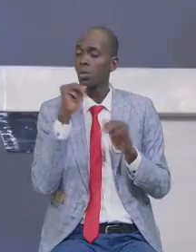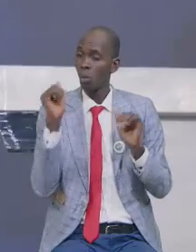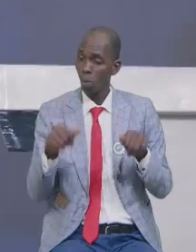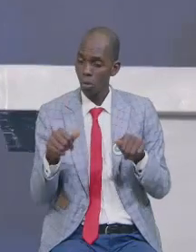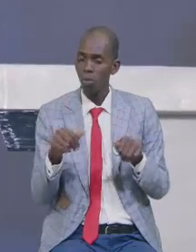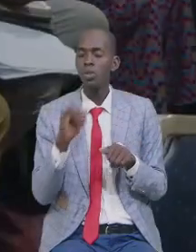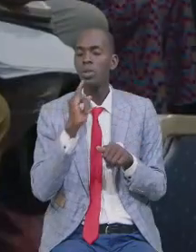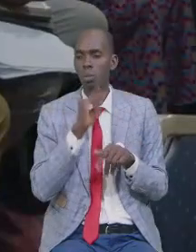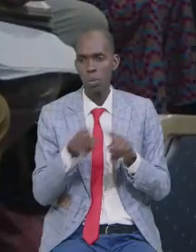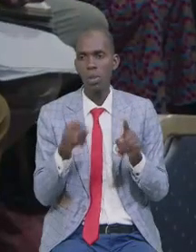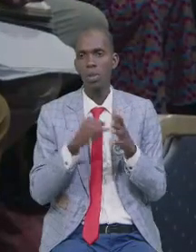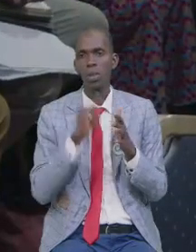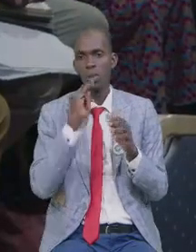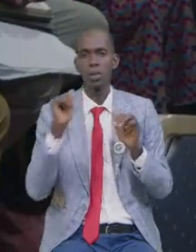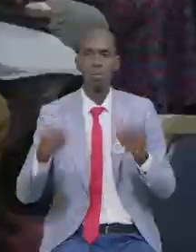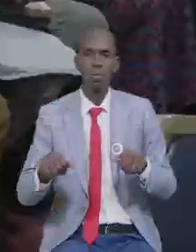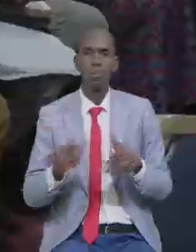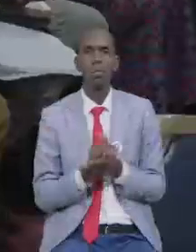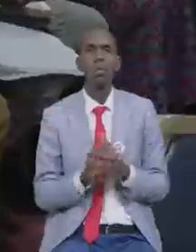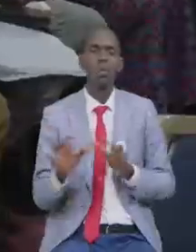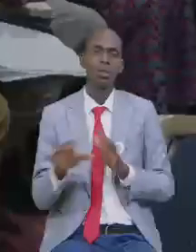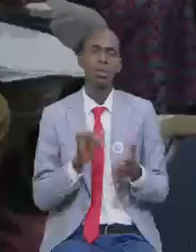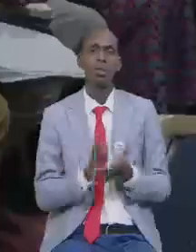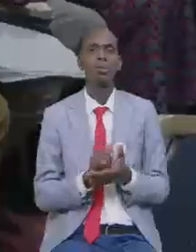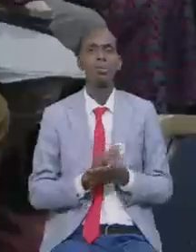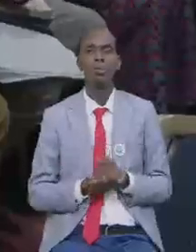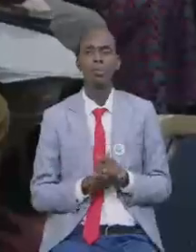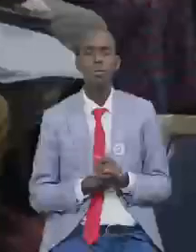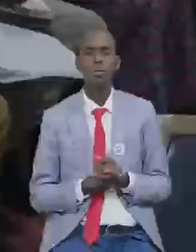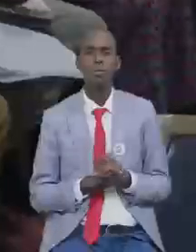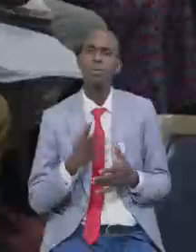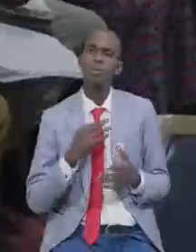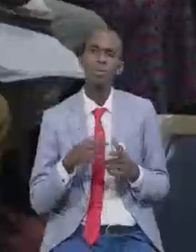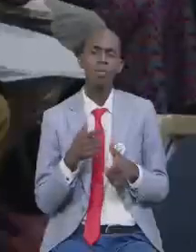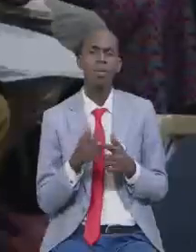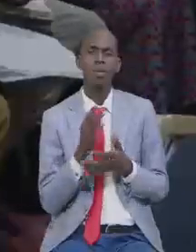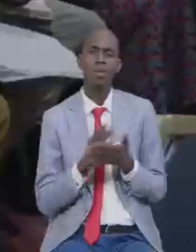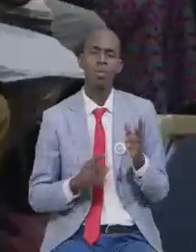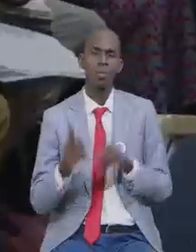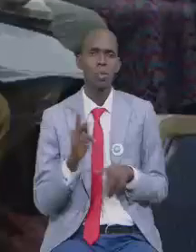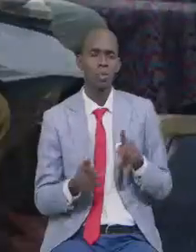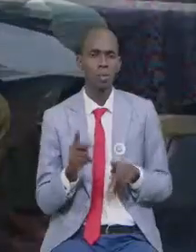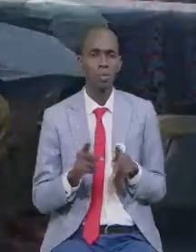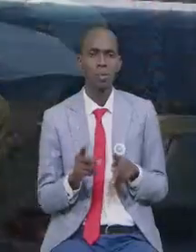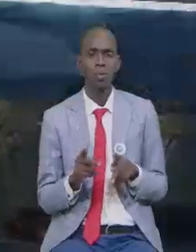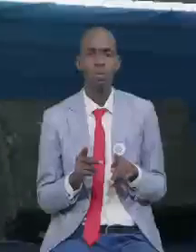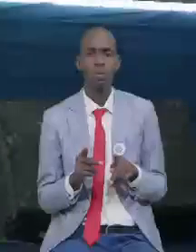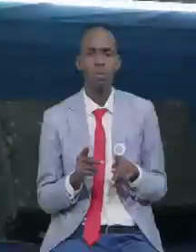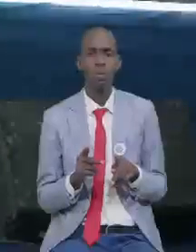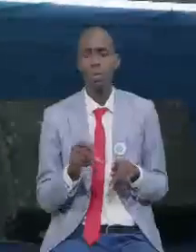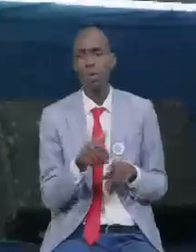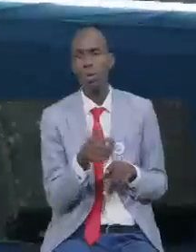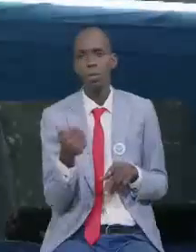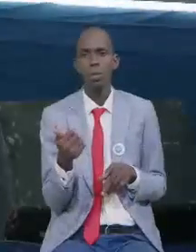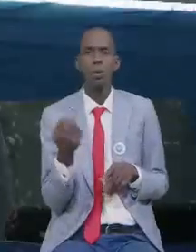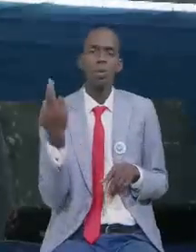possible. And he did that. And then some people, two brothers, they were, you know, sitting